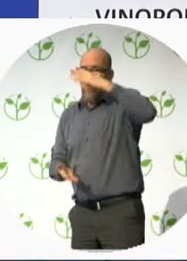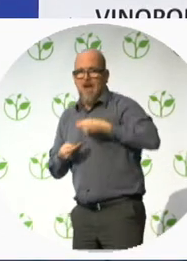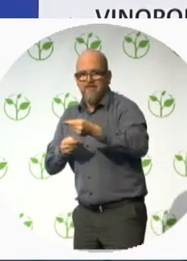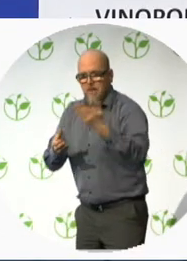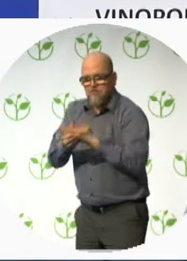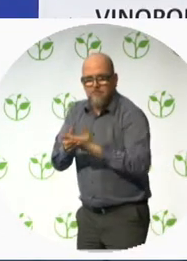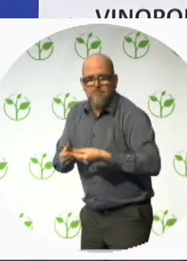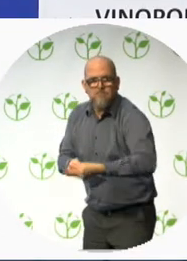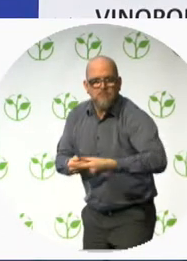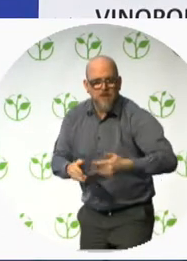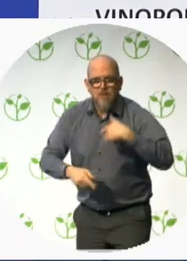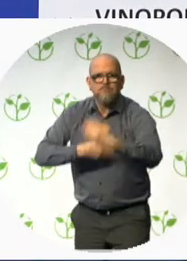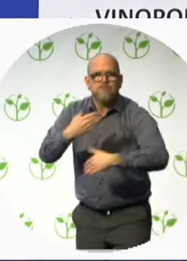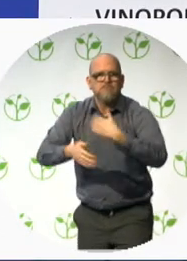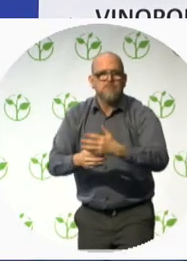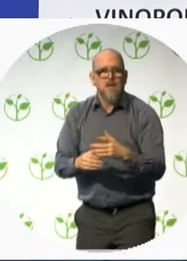Now with the training,